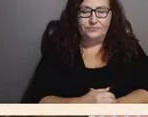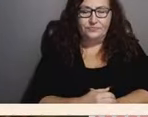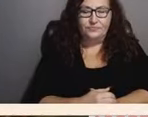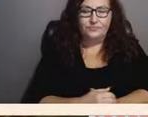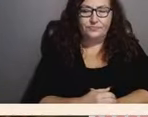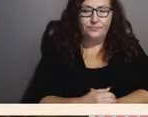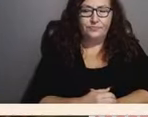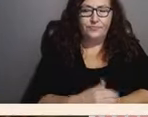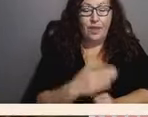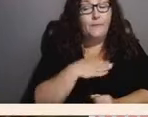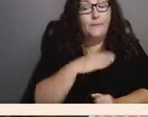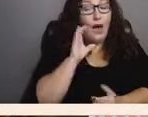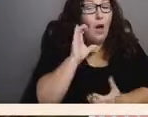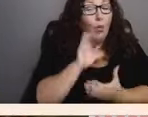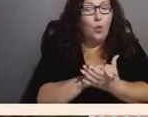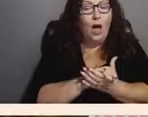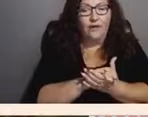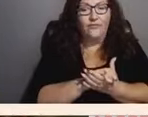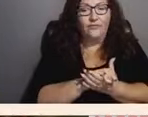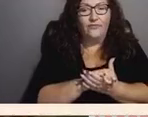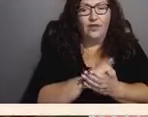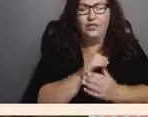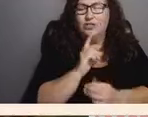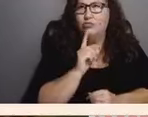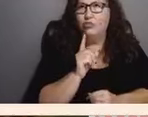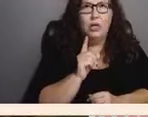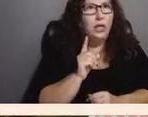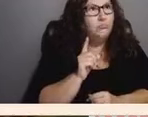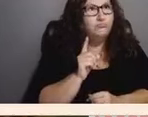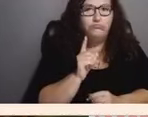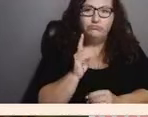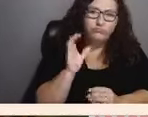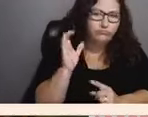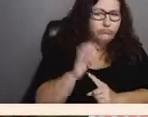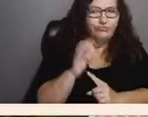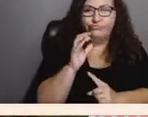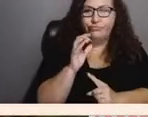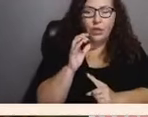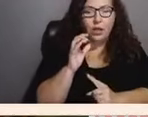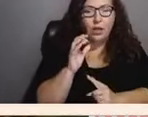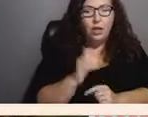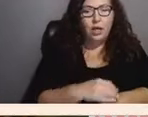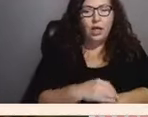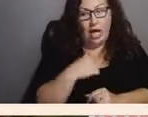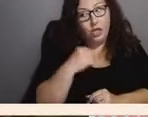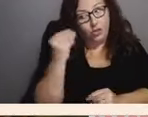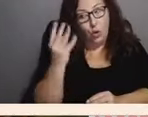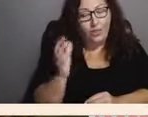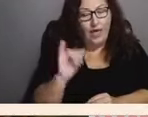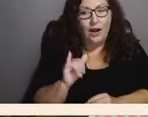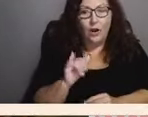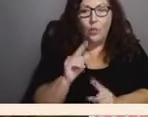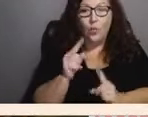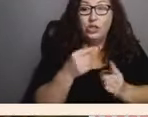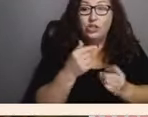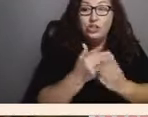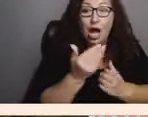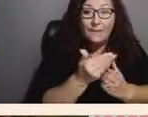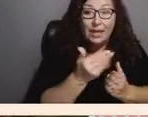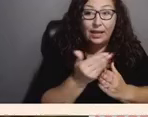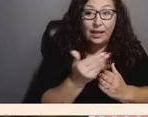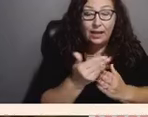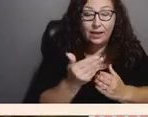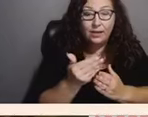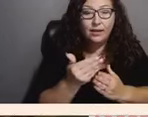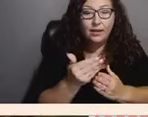My wife is superior, and I told her this, when it comes to shopping. But